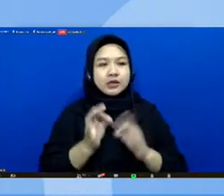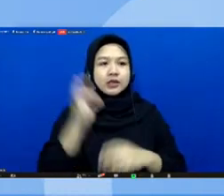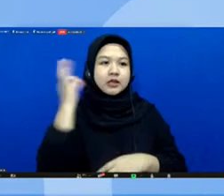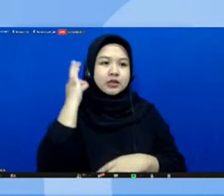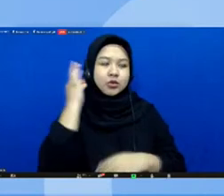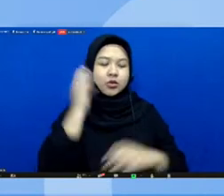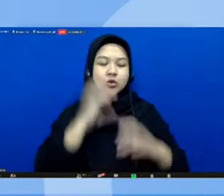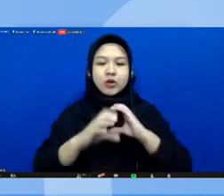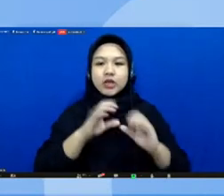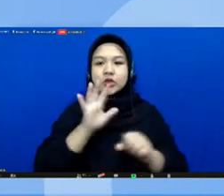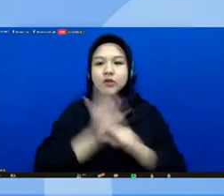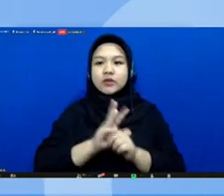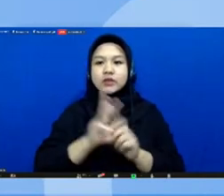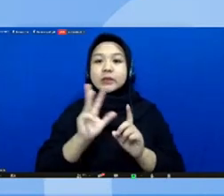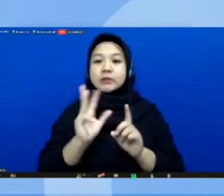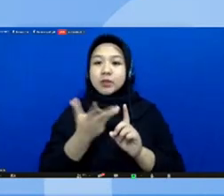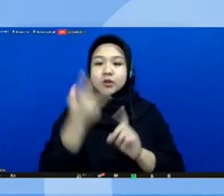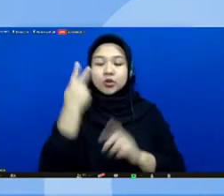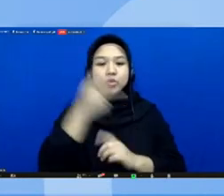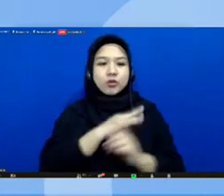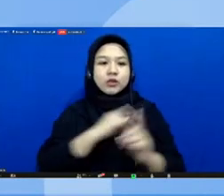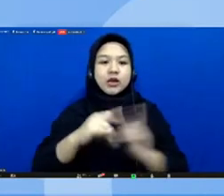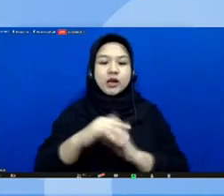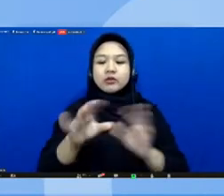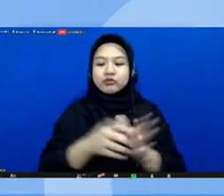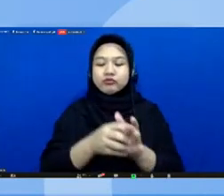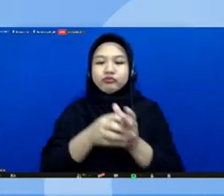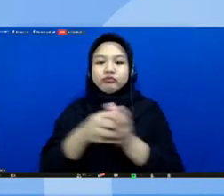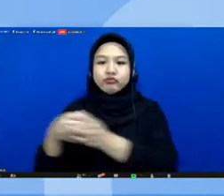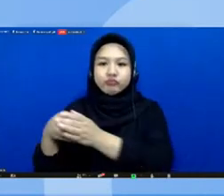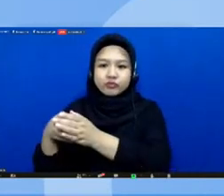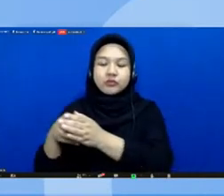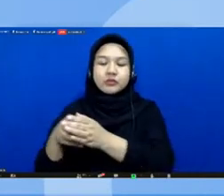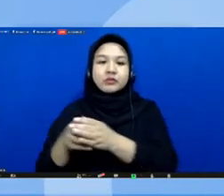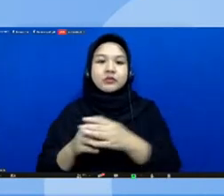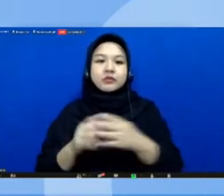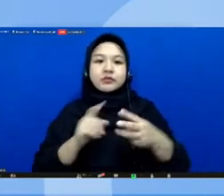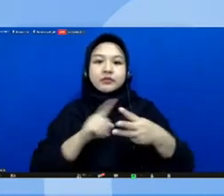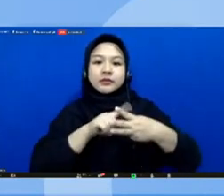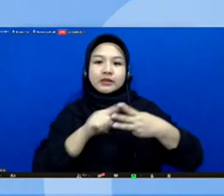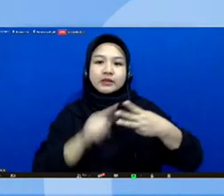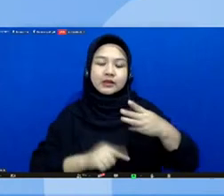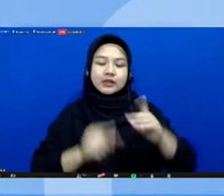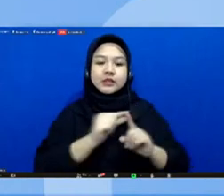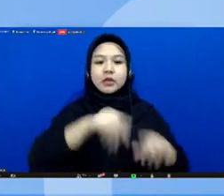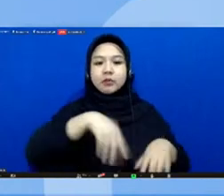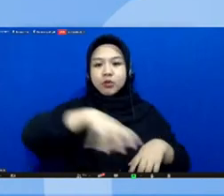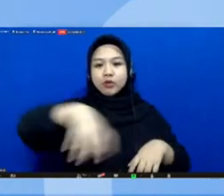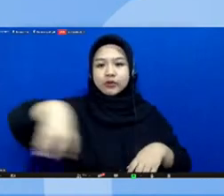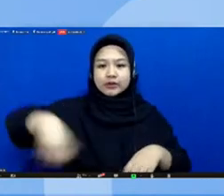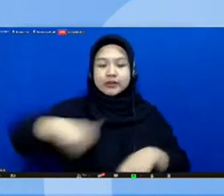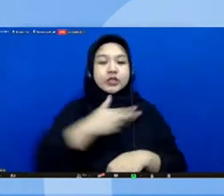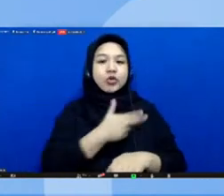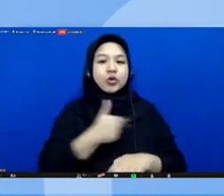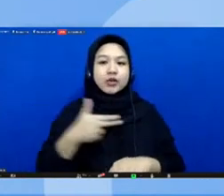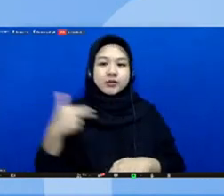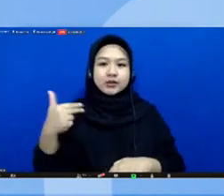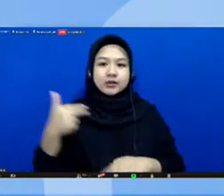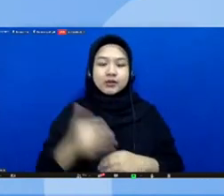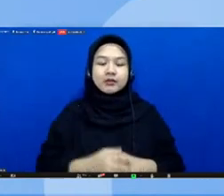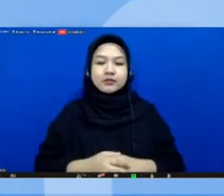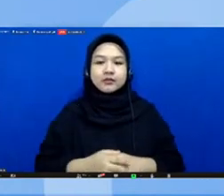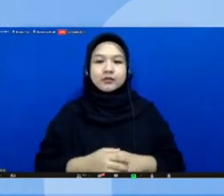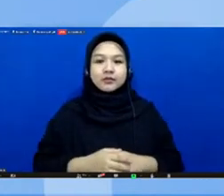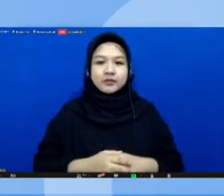regencies across 6 provinces in Indonesia. And during that time, over 520 Lenon caseworkers and